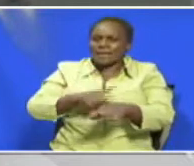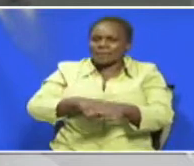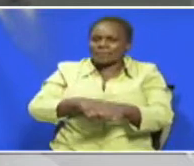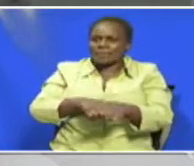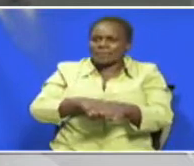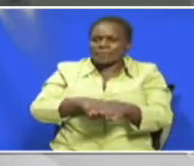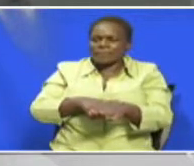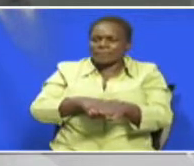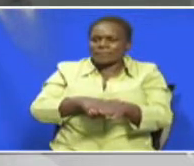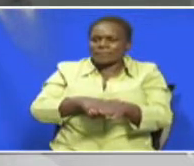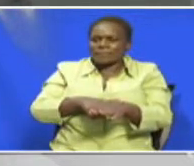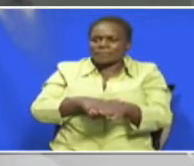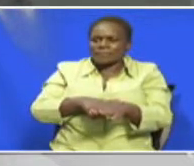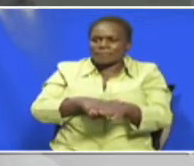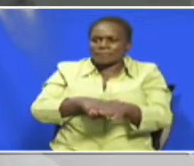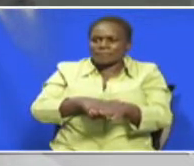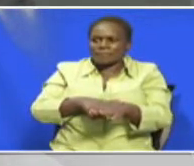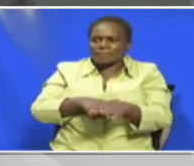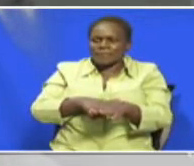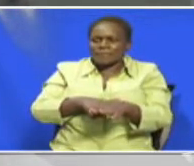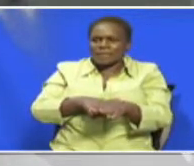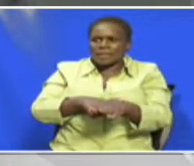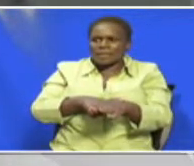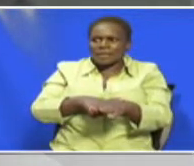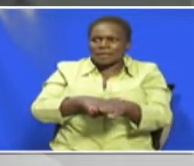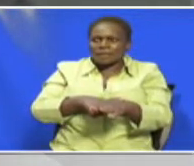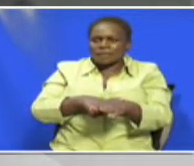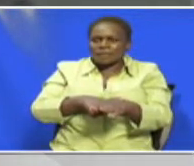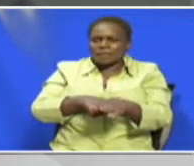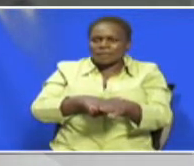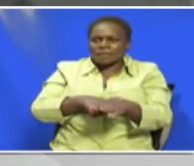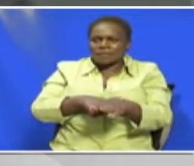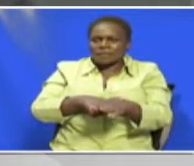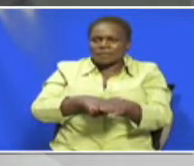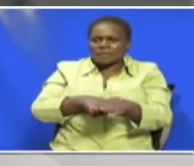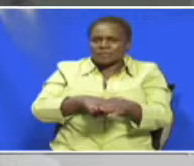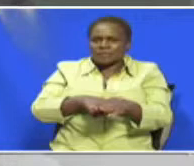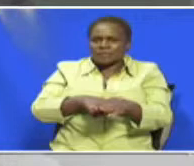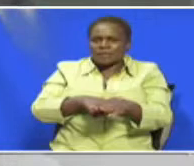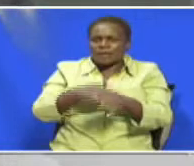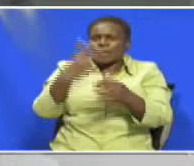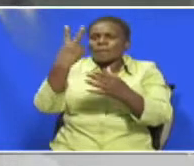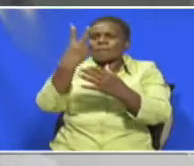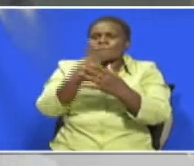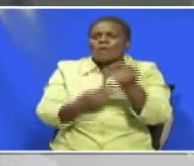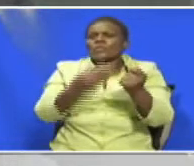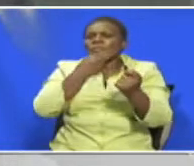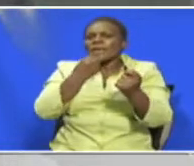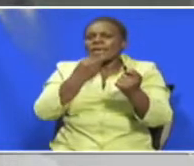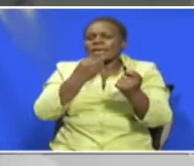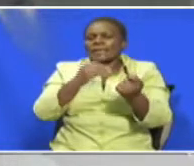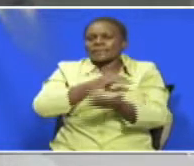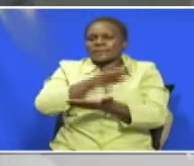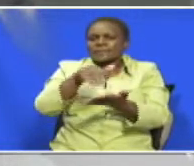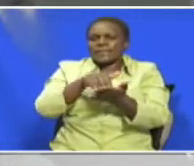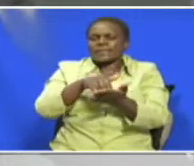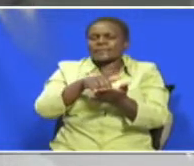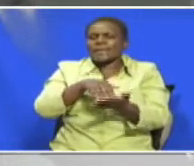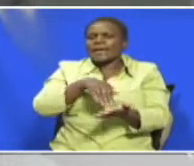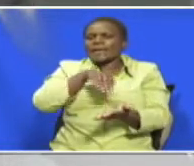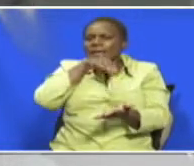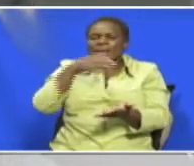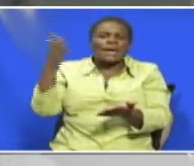moment? Duncan Hayamba spoke to Carol Omondi and Junet Mohammed. Both men have been at the heart of Odinga's previous